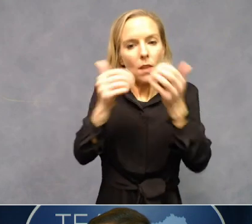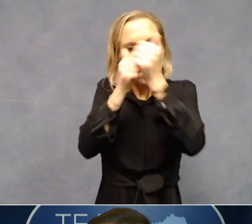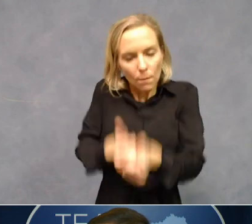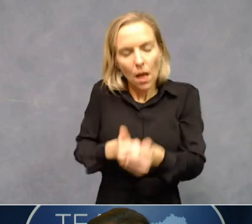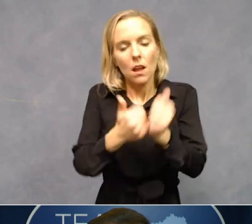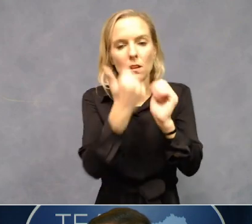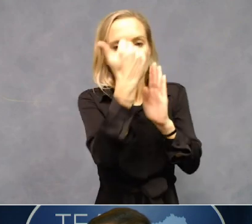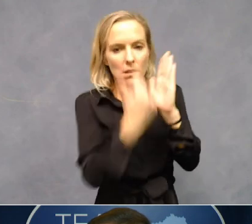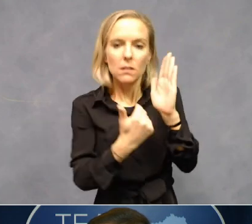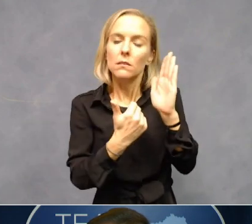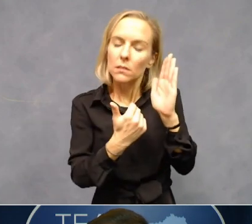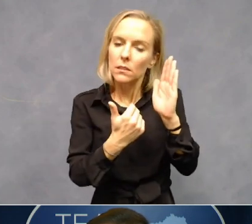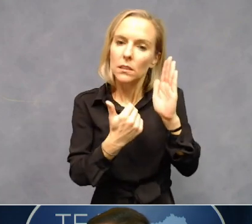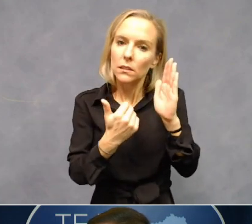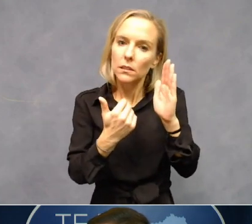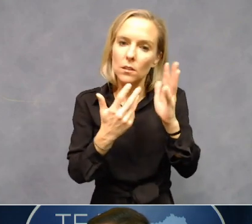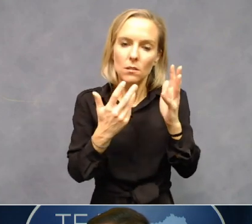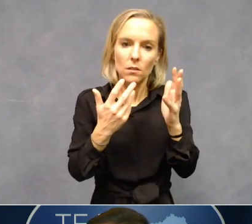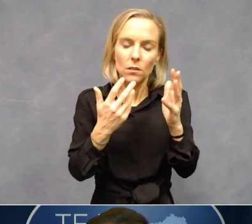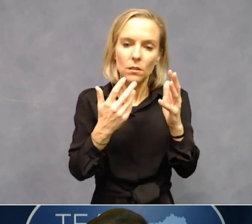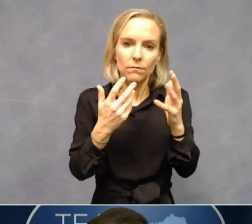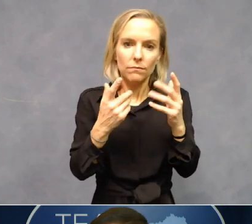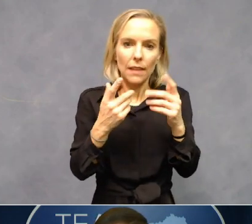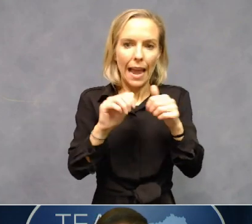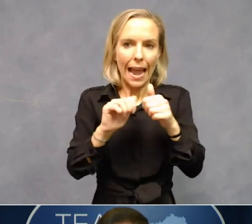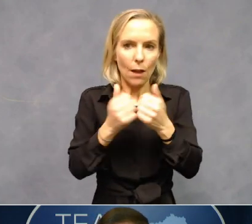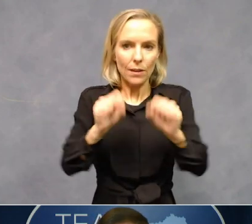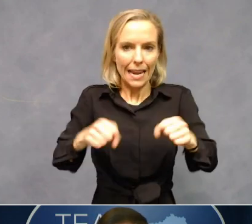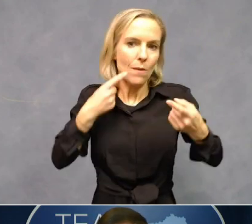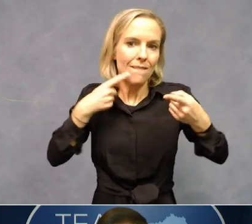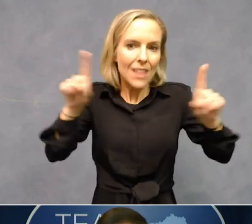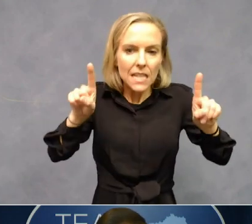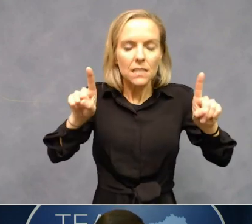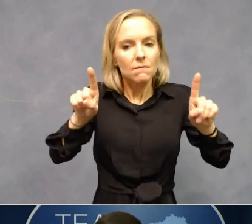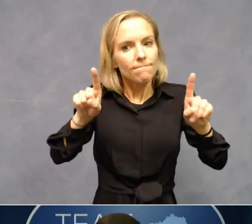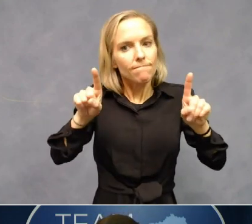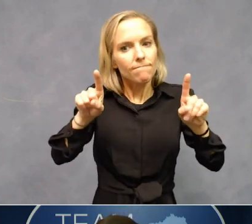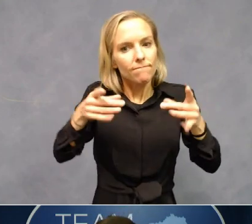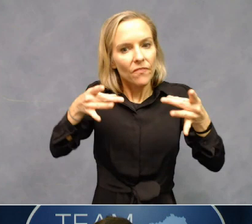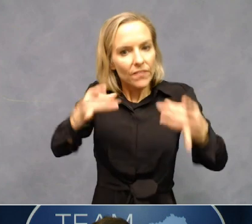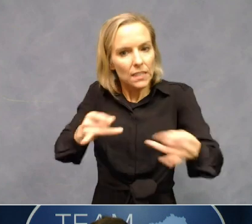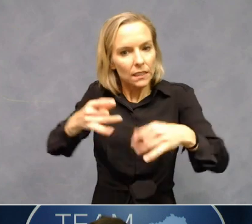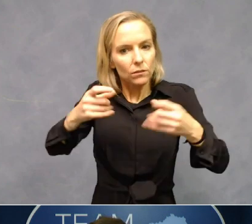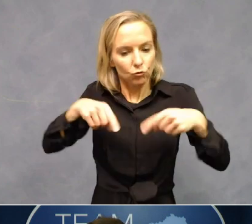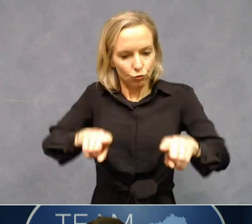it all at the most effective and efficient time. Tom?